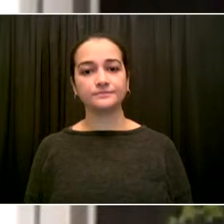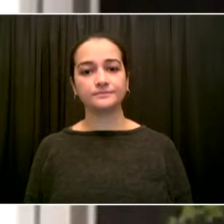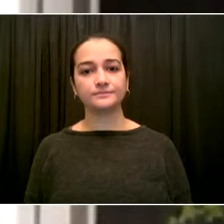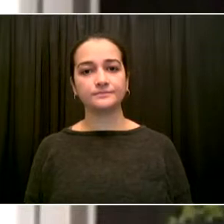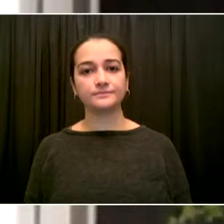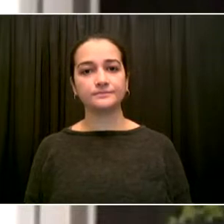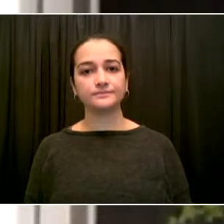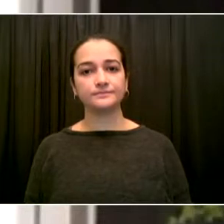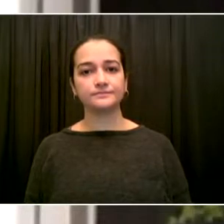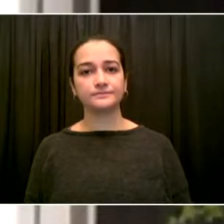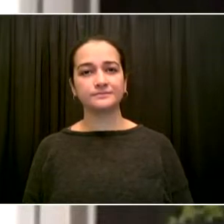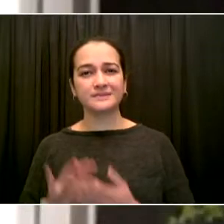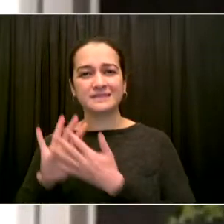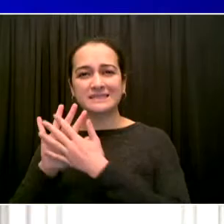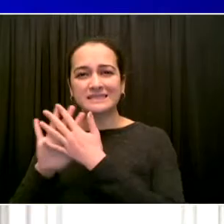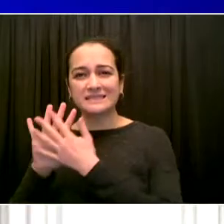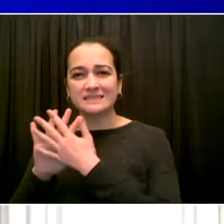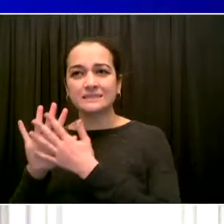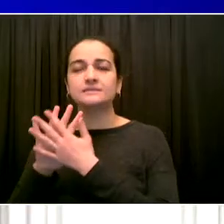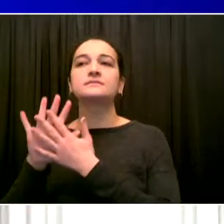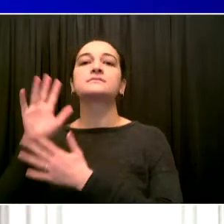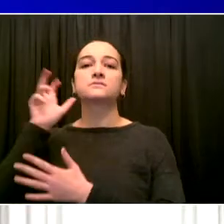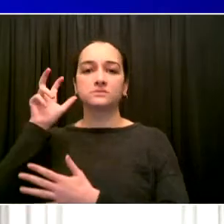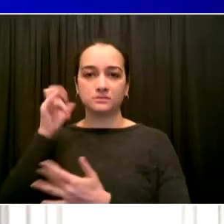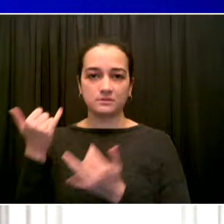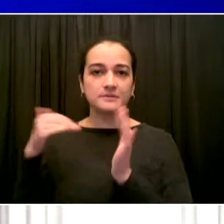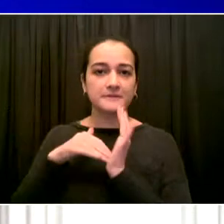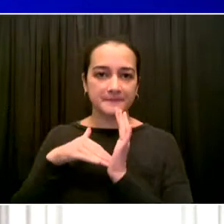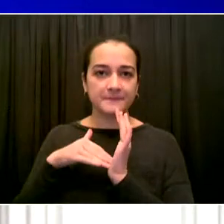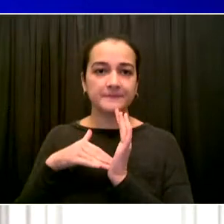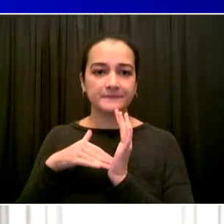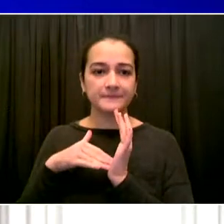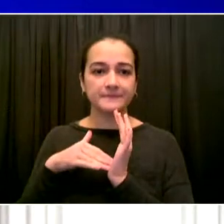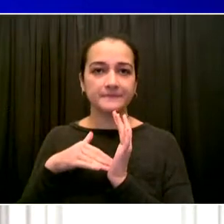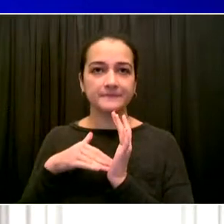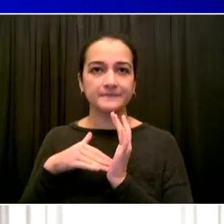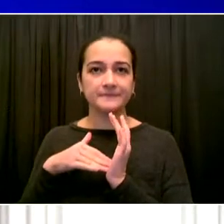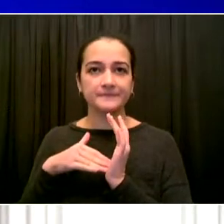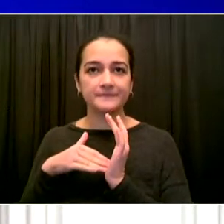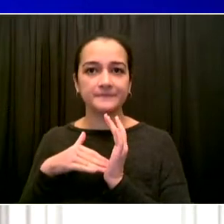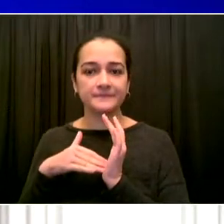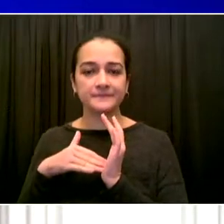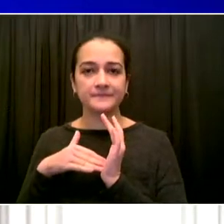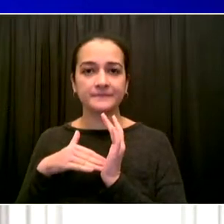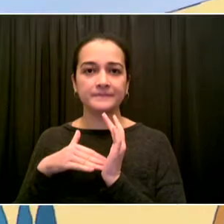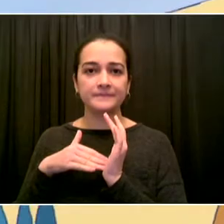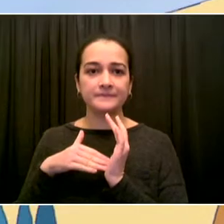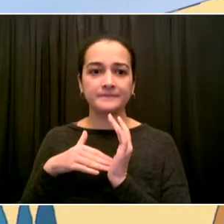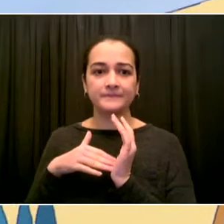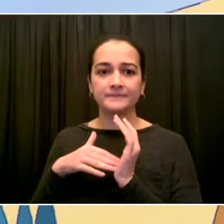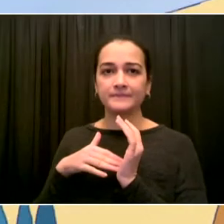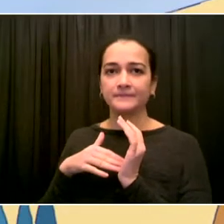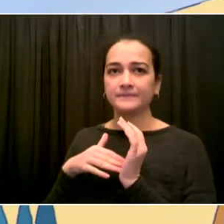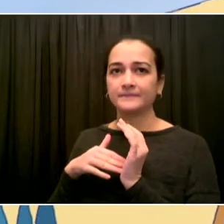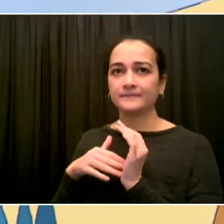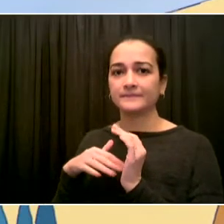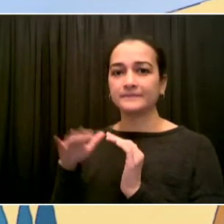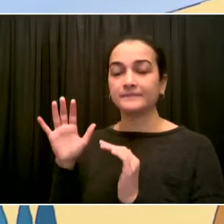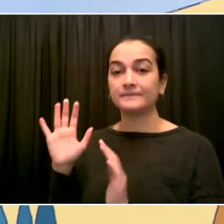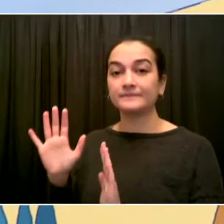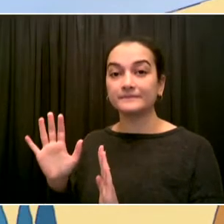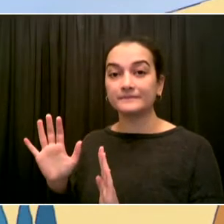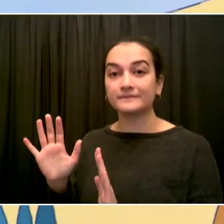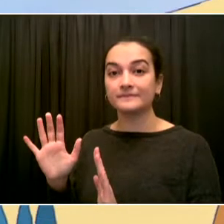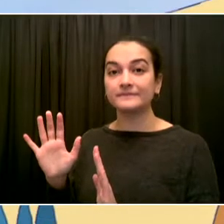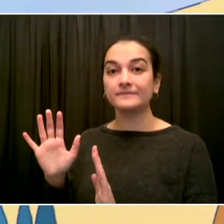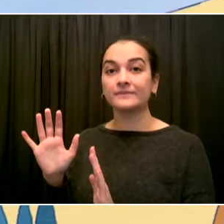We're having a little technical difficulty. Let's see if we can get her back in just a second. What I'll do is I'm going to go to our indicators in the